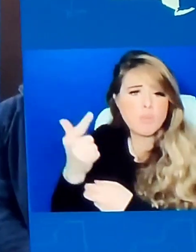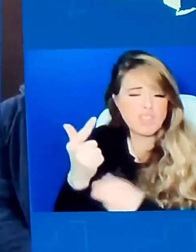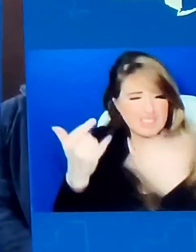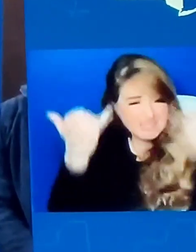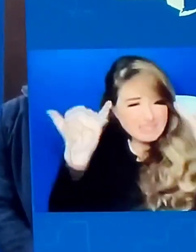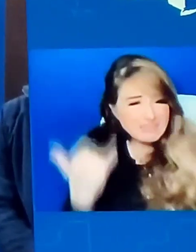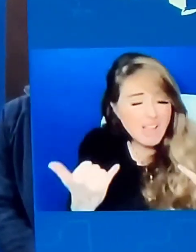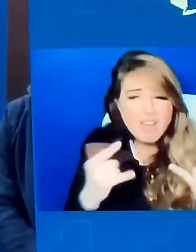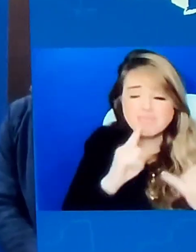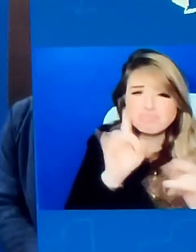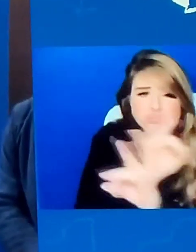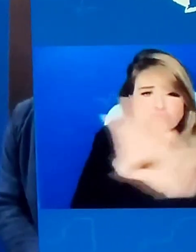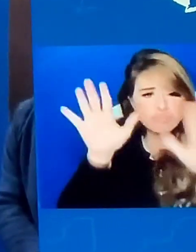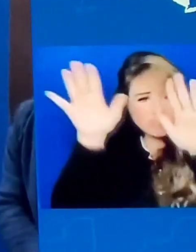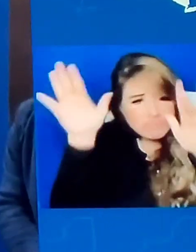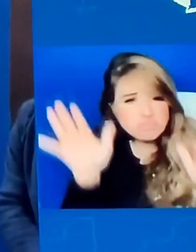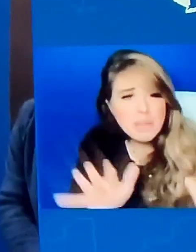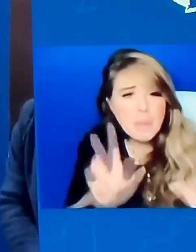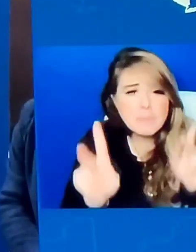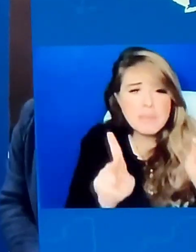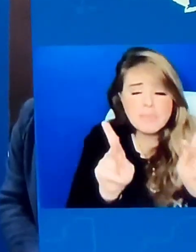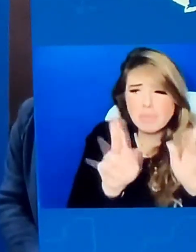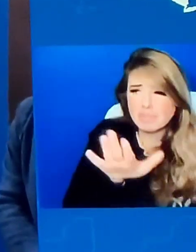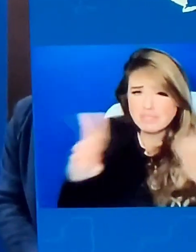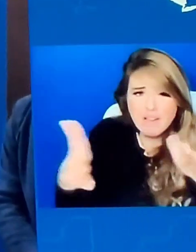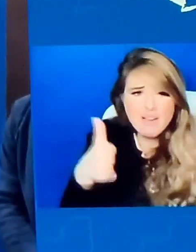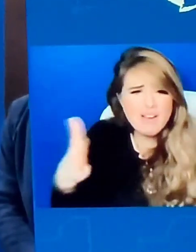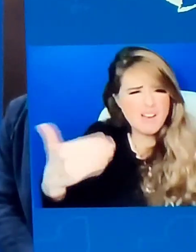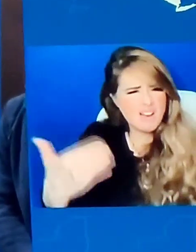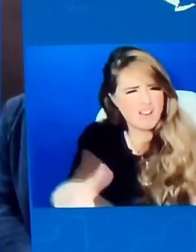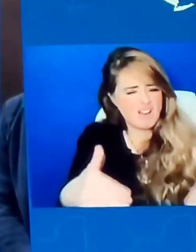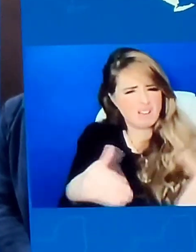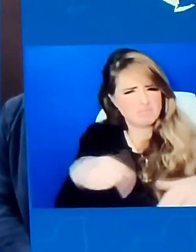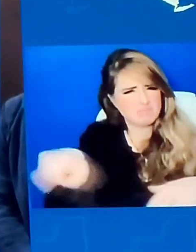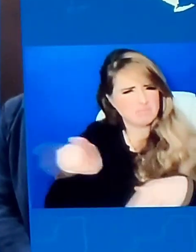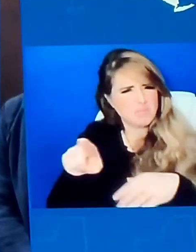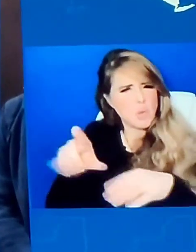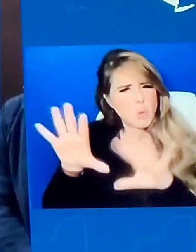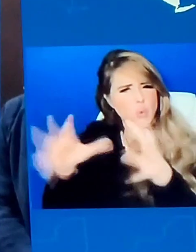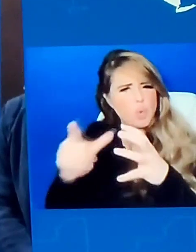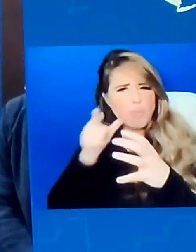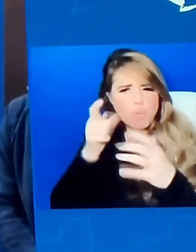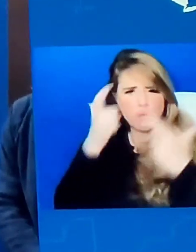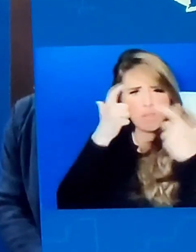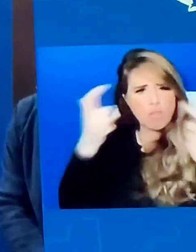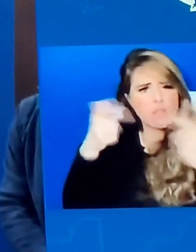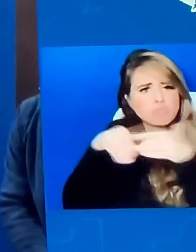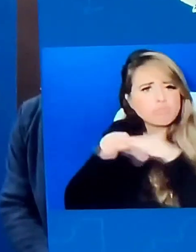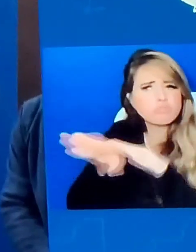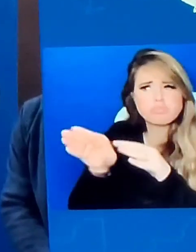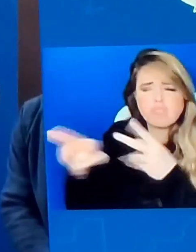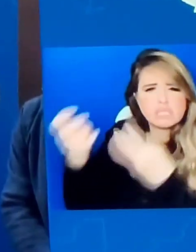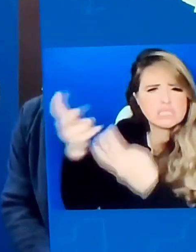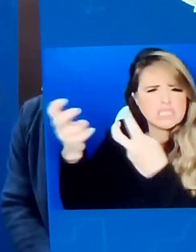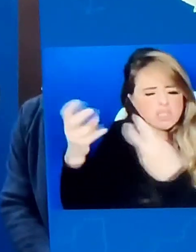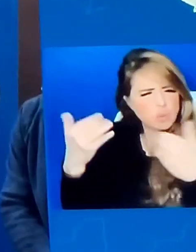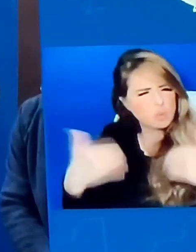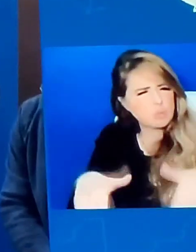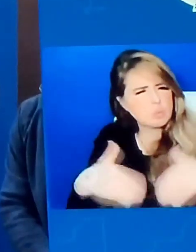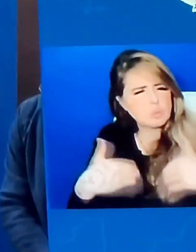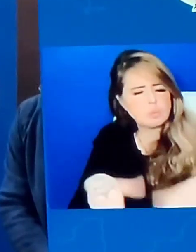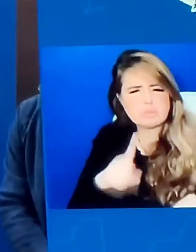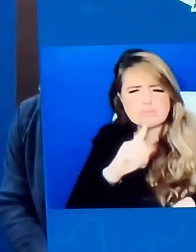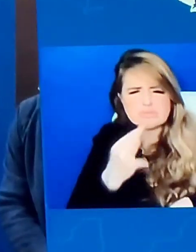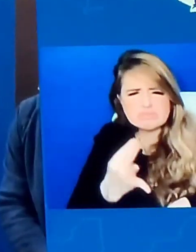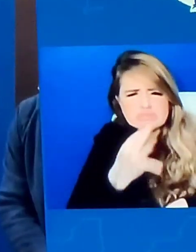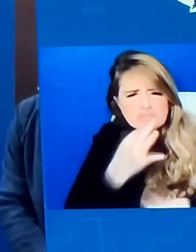winter storm, it's just absolutely reprehensible. I don't know how these people can even live with themselves, how